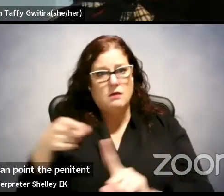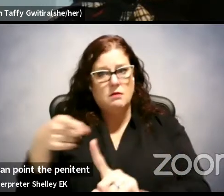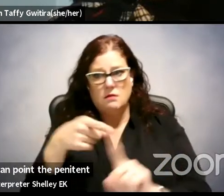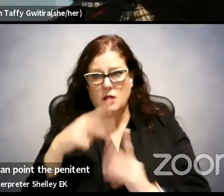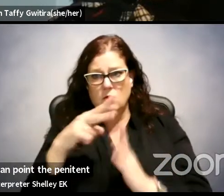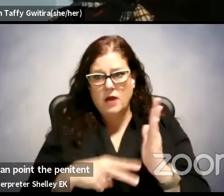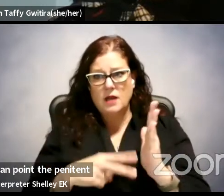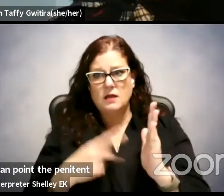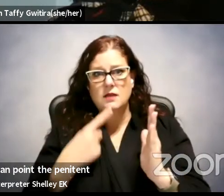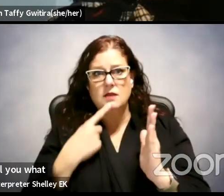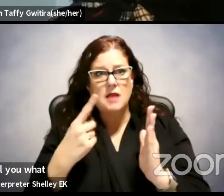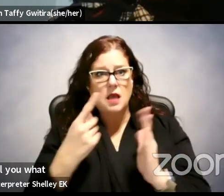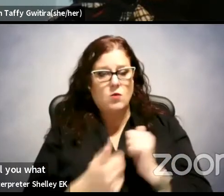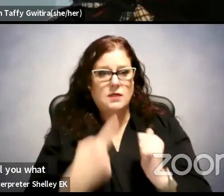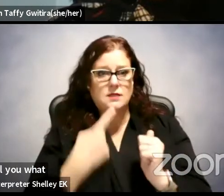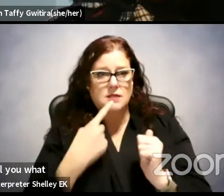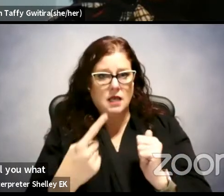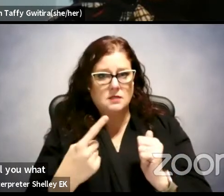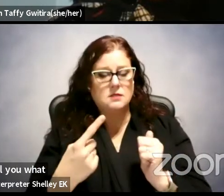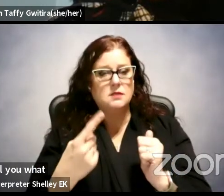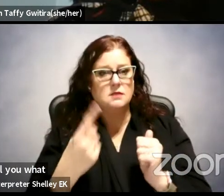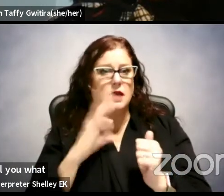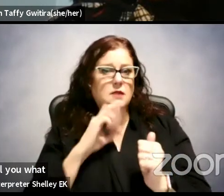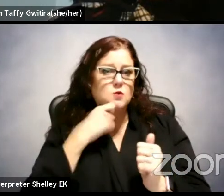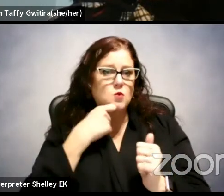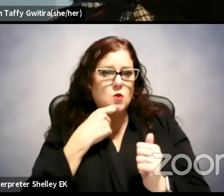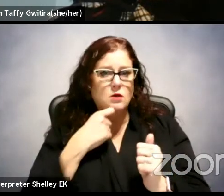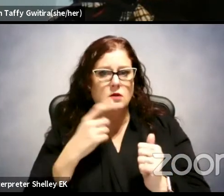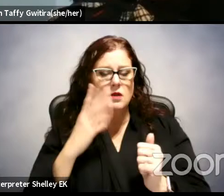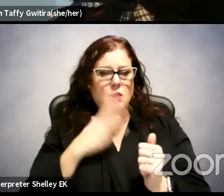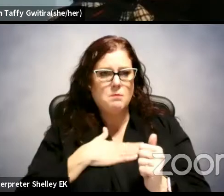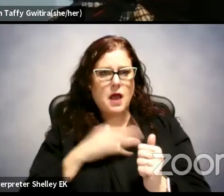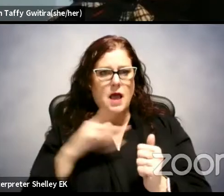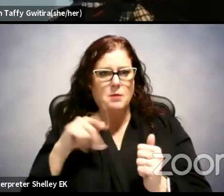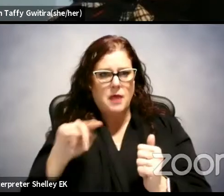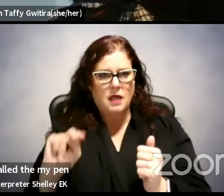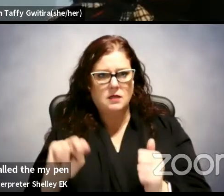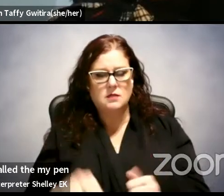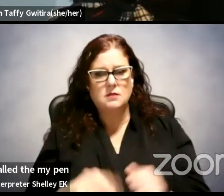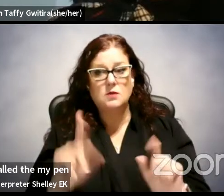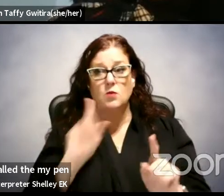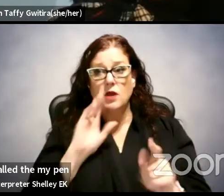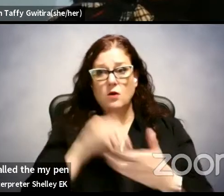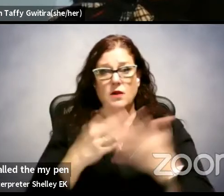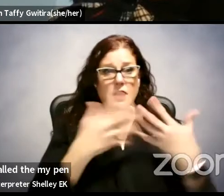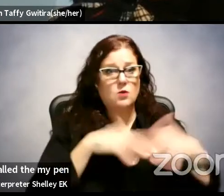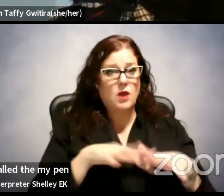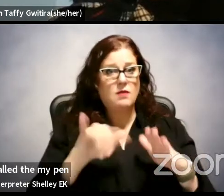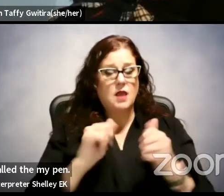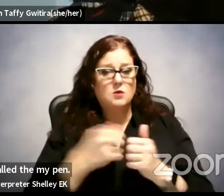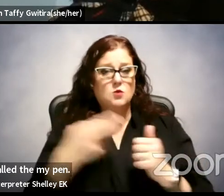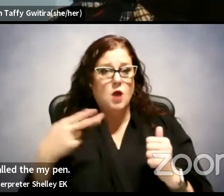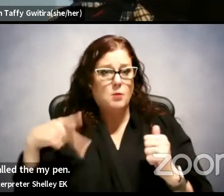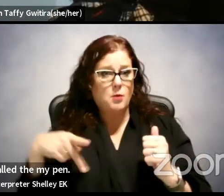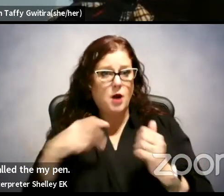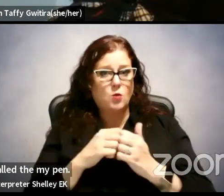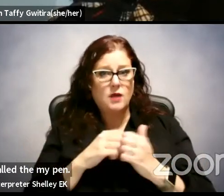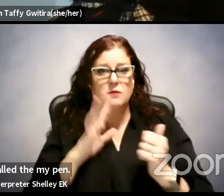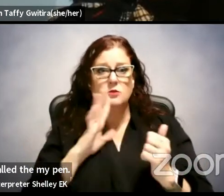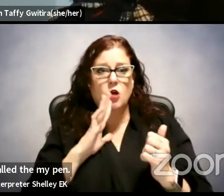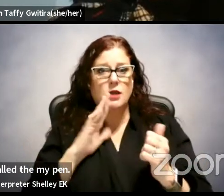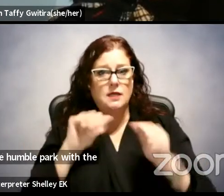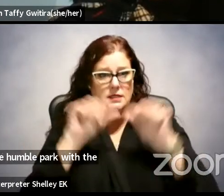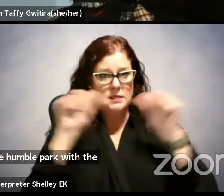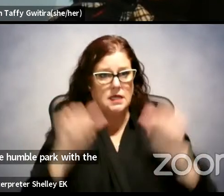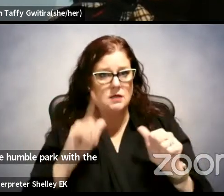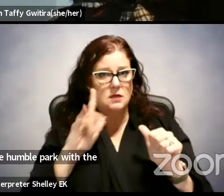what it says. Oh, that's cool. I believe I think it's called the My Pen. Yeah, we're integrated that into the Humboldt Park with the talking statues and